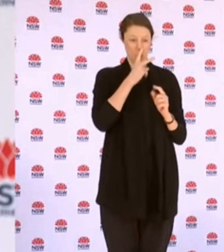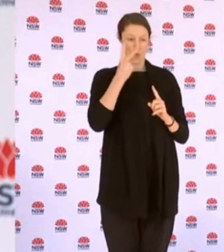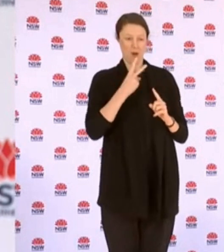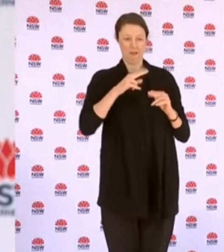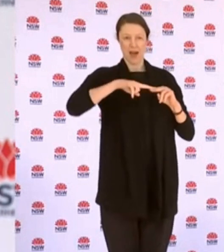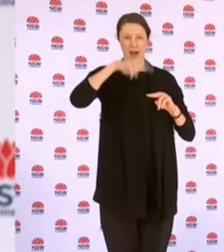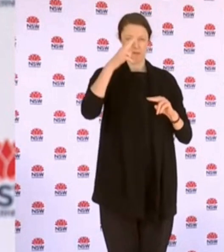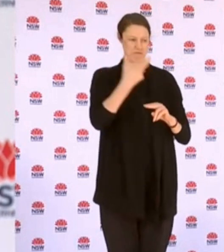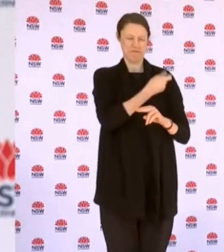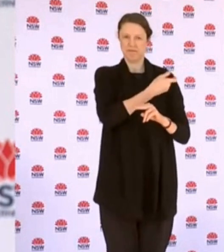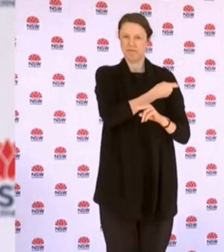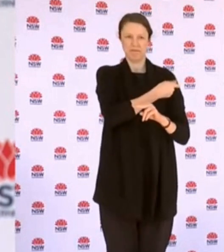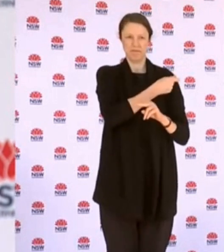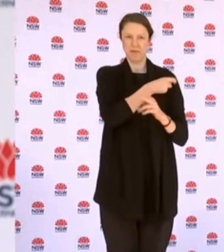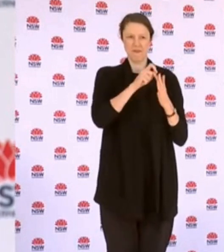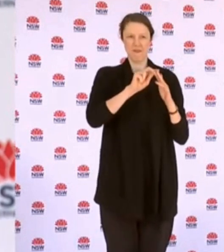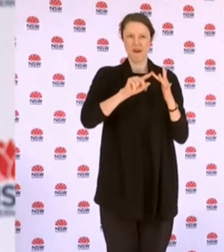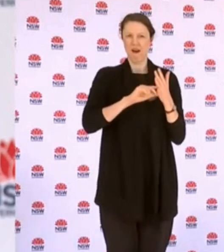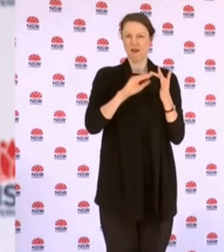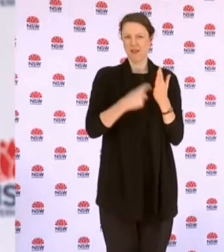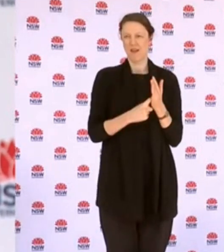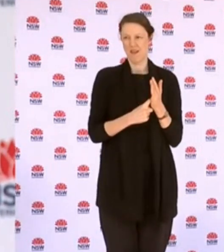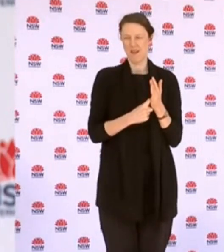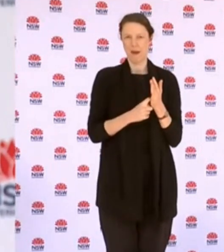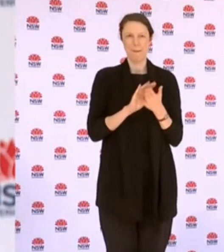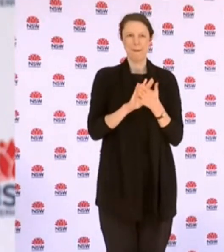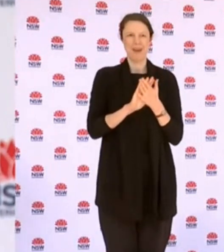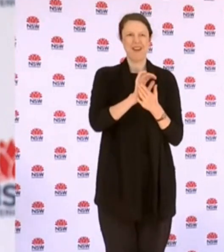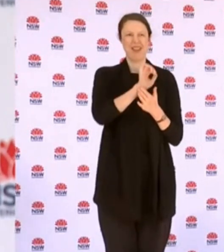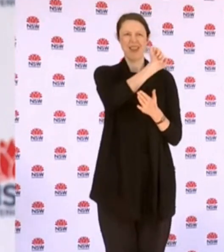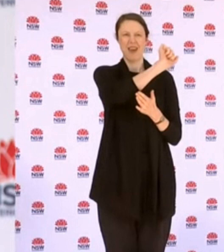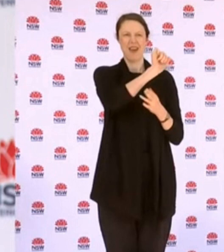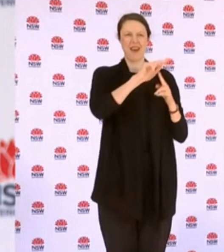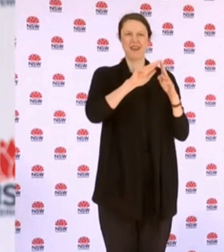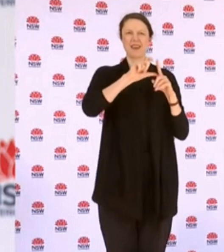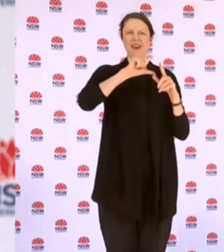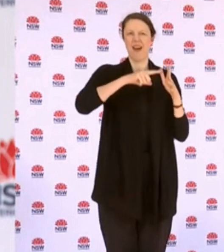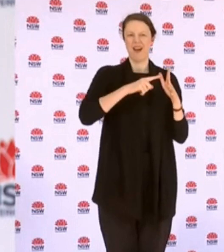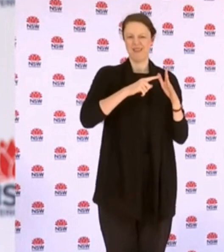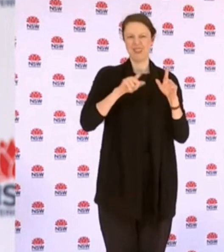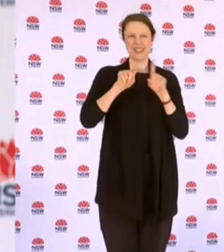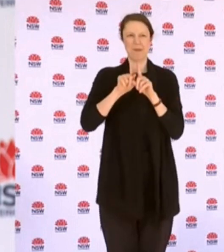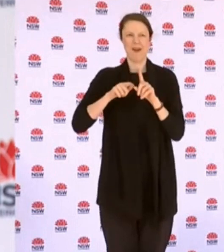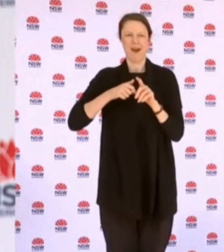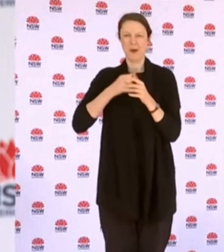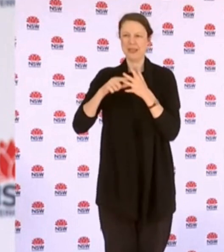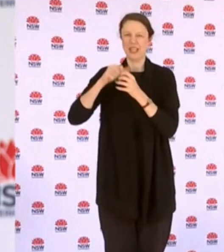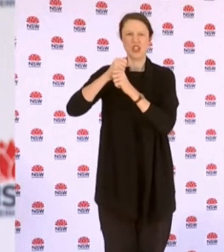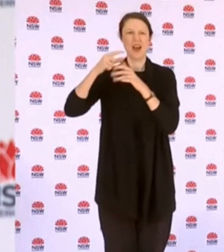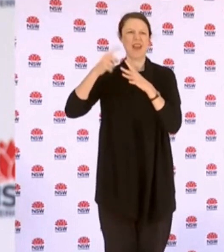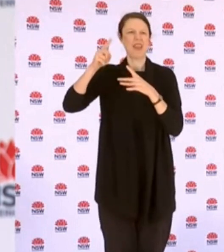regulatory body, the equivalent of our TGA here, our federal body, made that decision many months ago. So I think